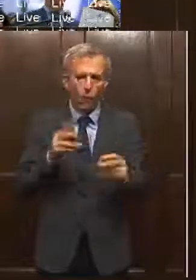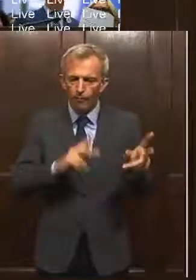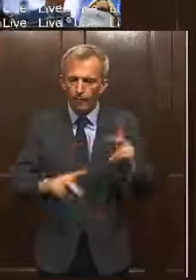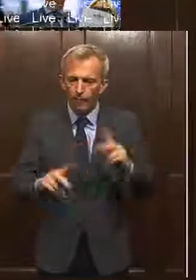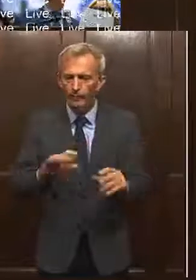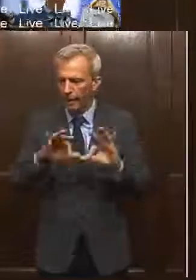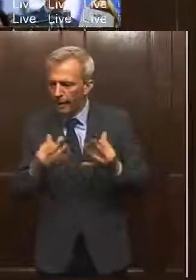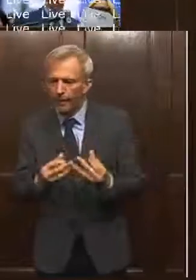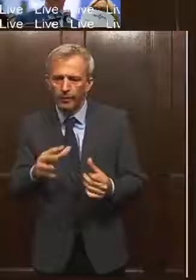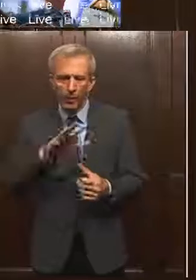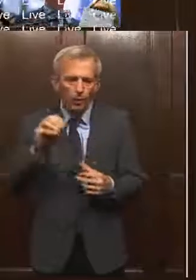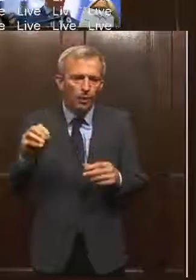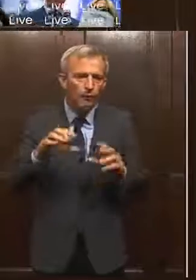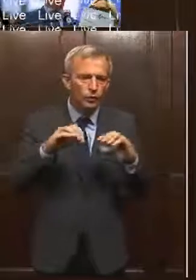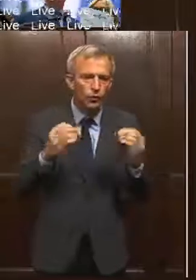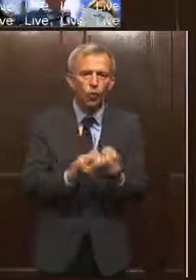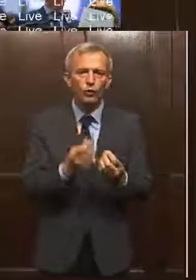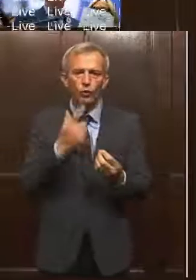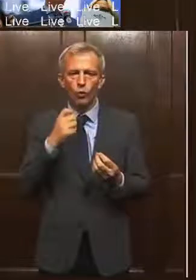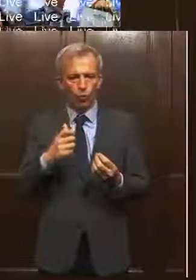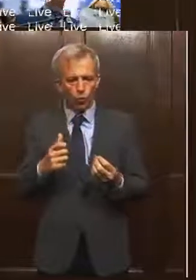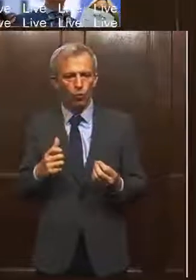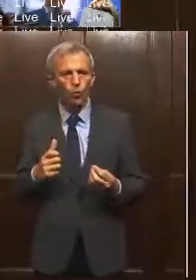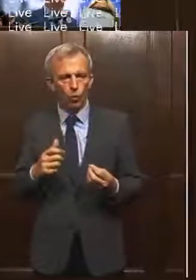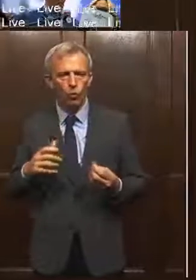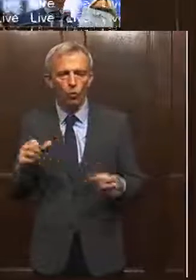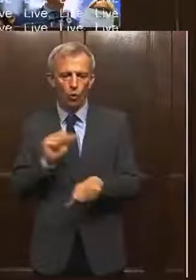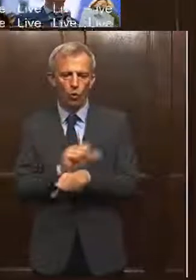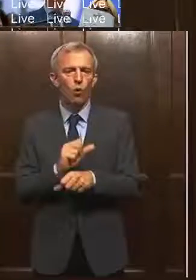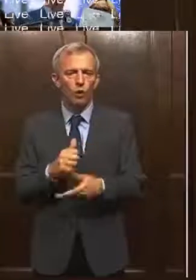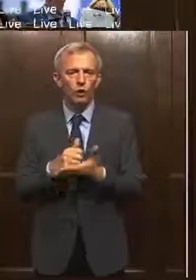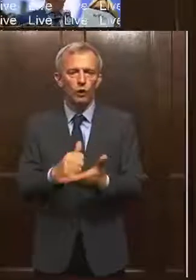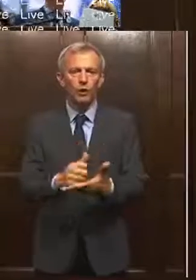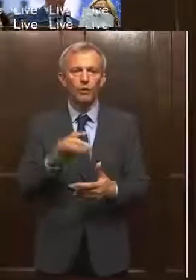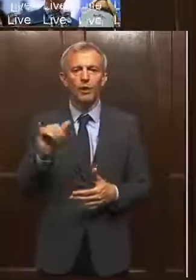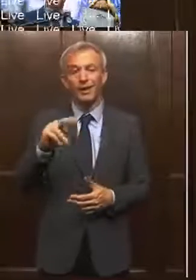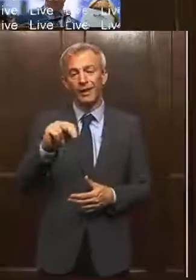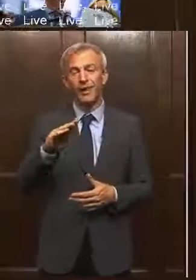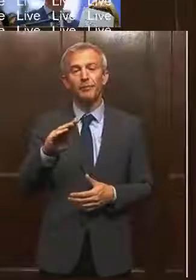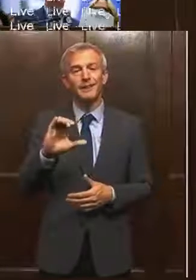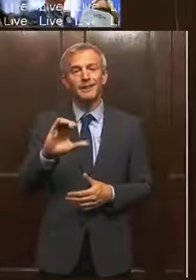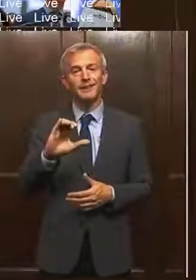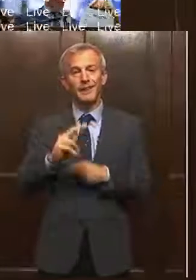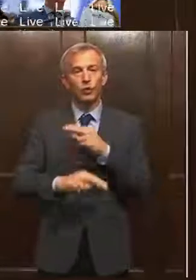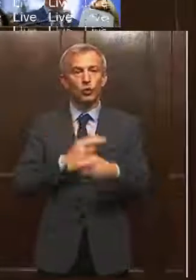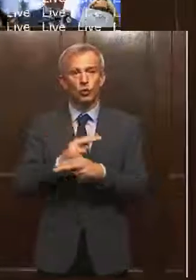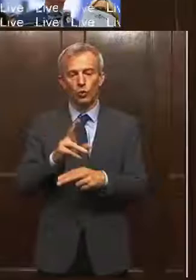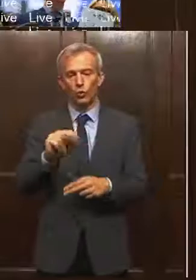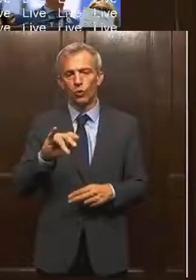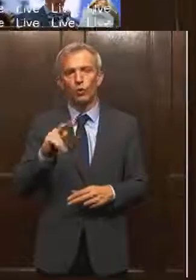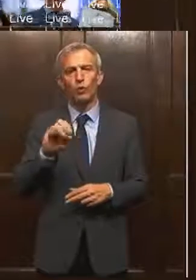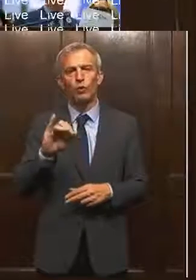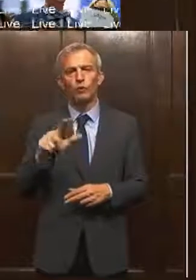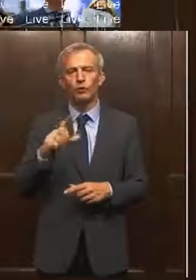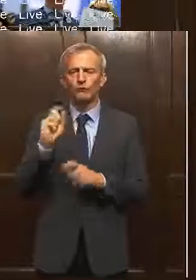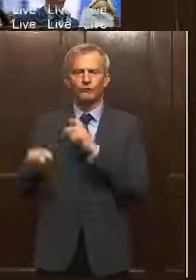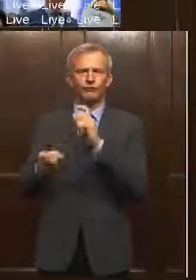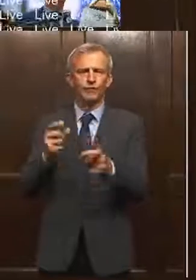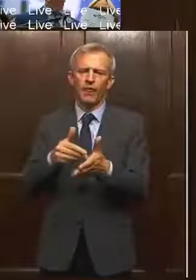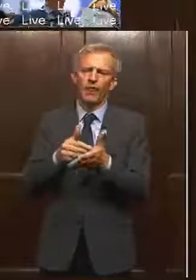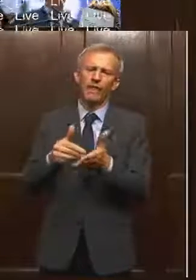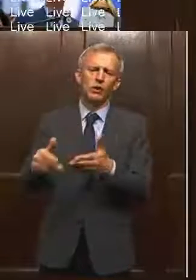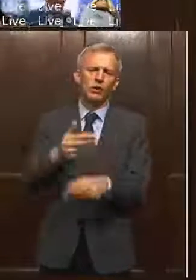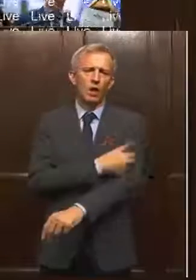and organizations who are doing their part. Companies like NBC Universal, which donated thousands of hospital items from their